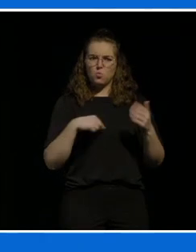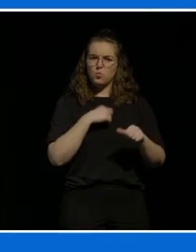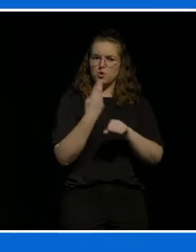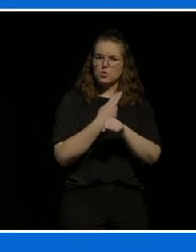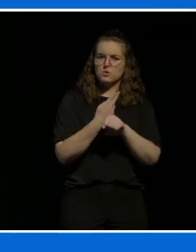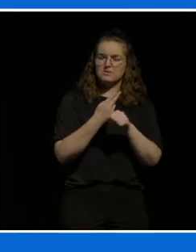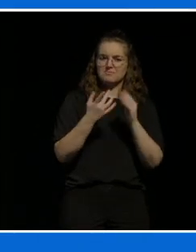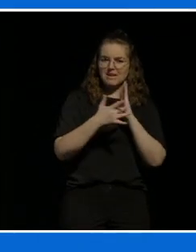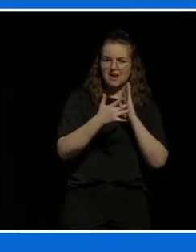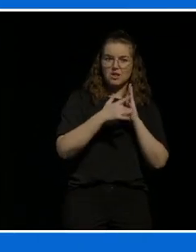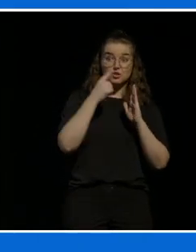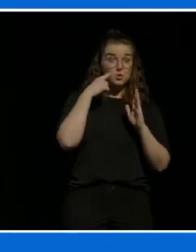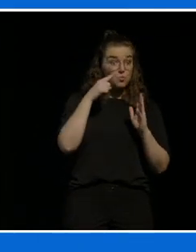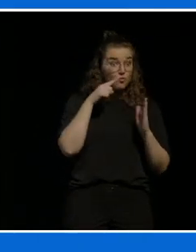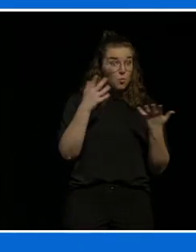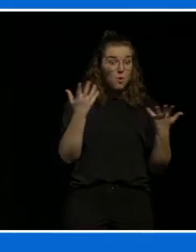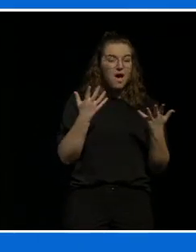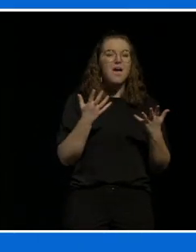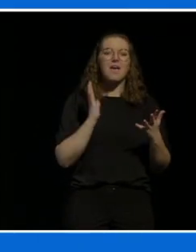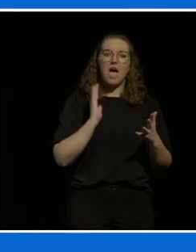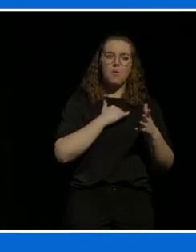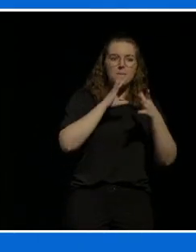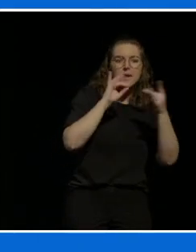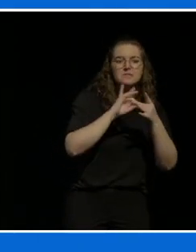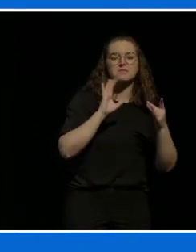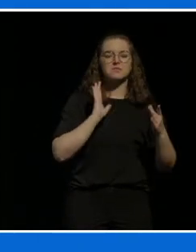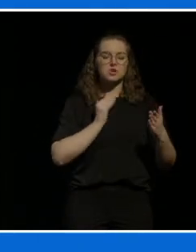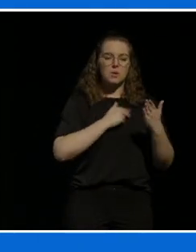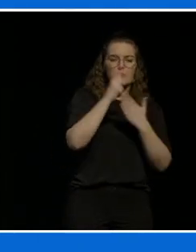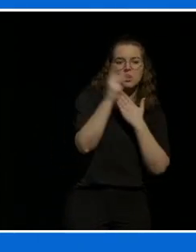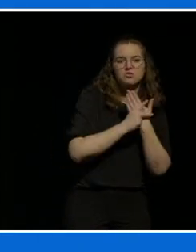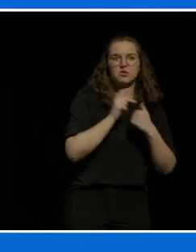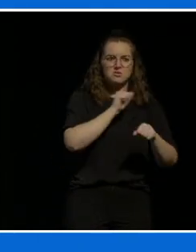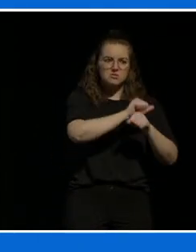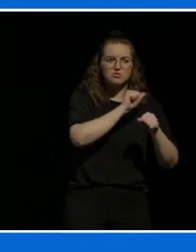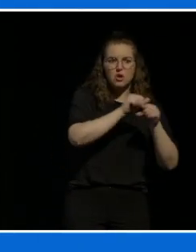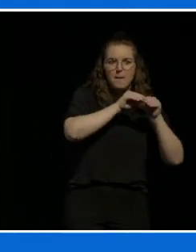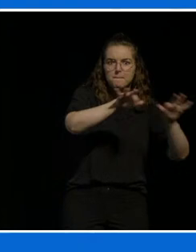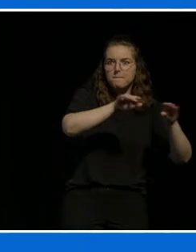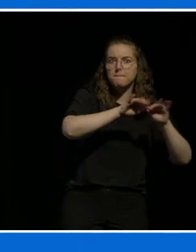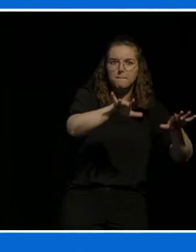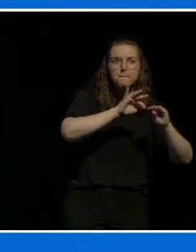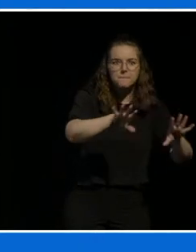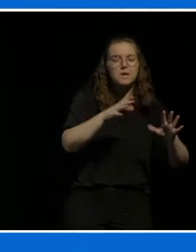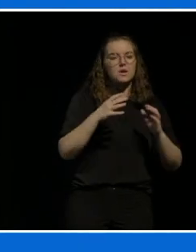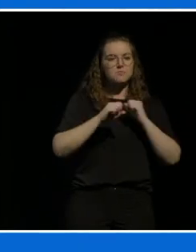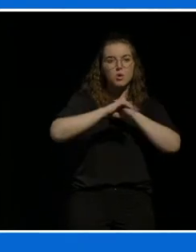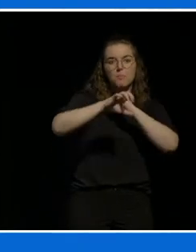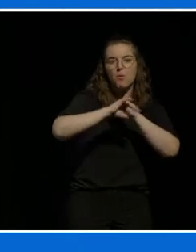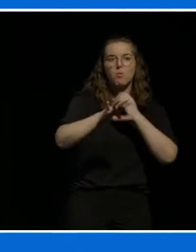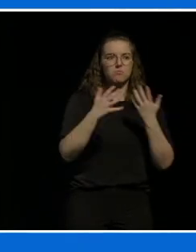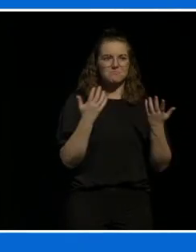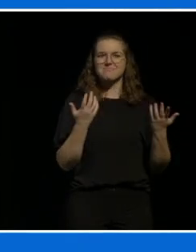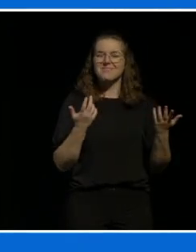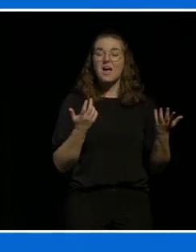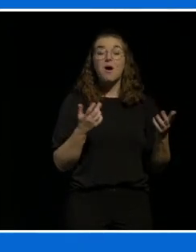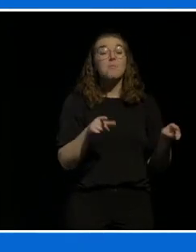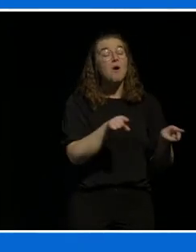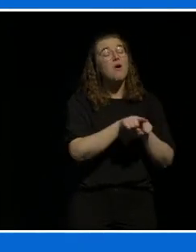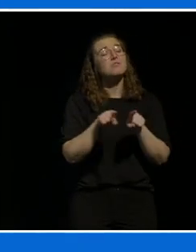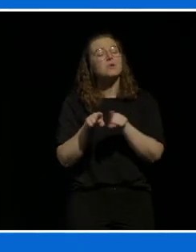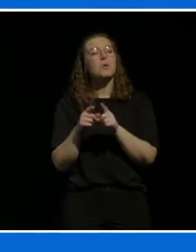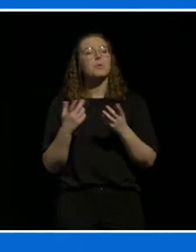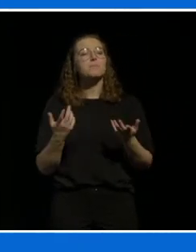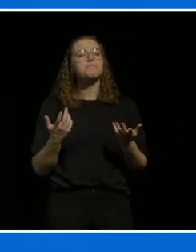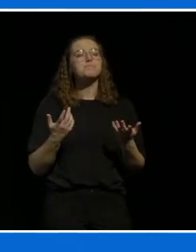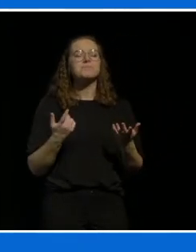to expand our messages, our projects, run ads for different things we're doing. And then also,